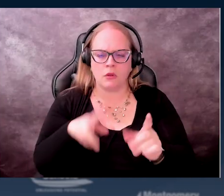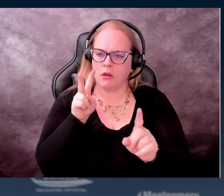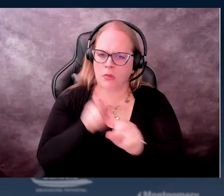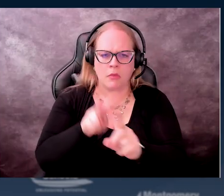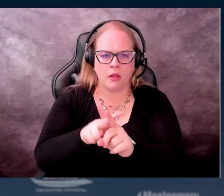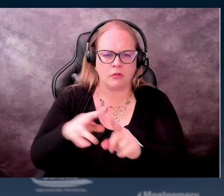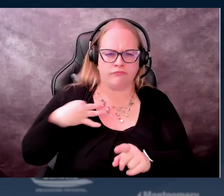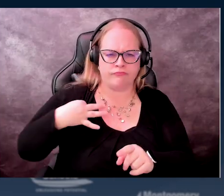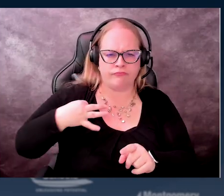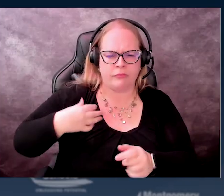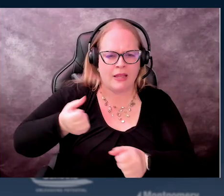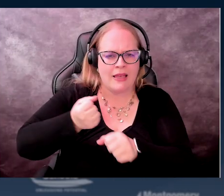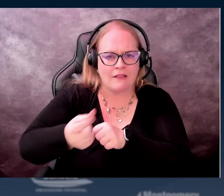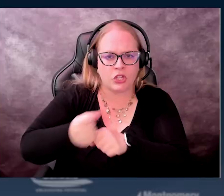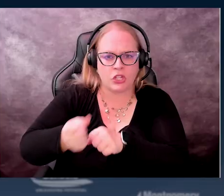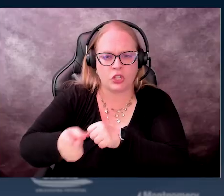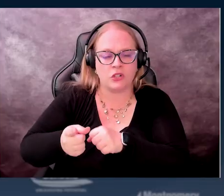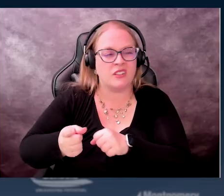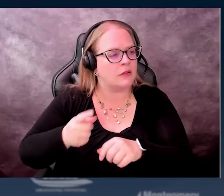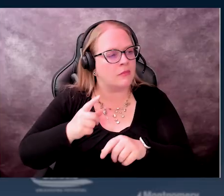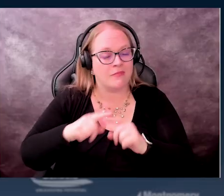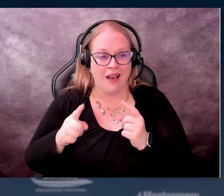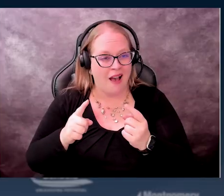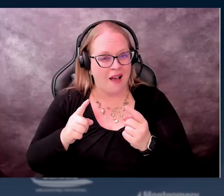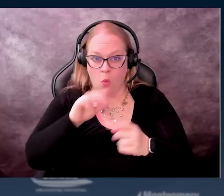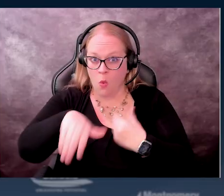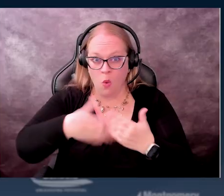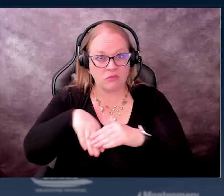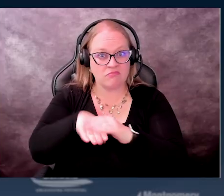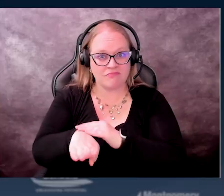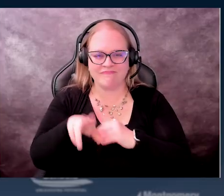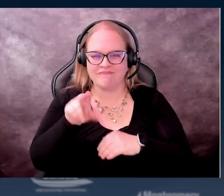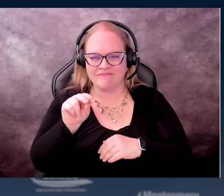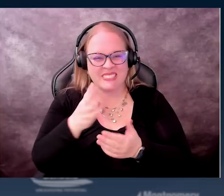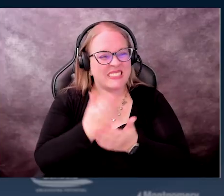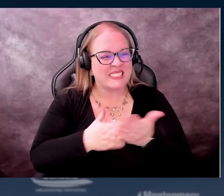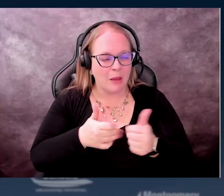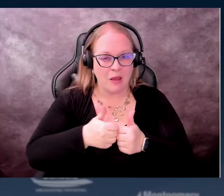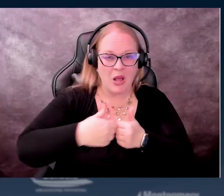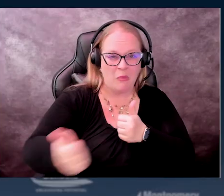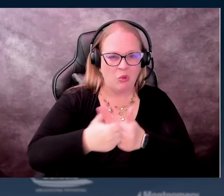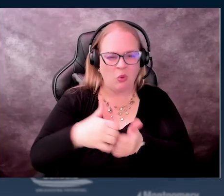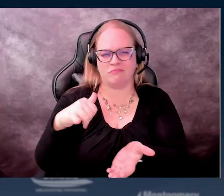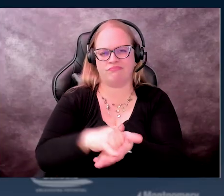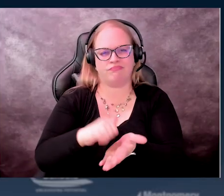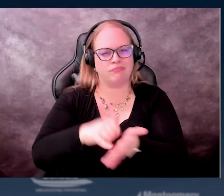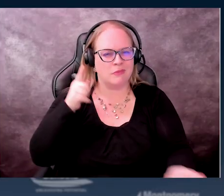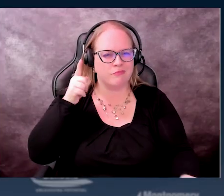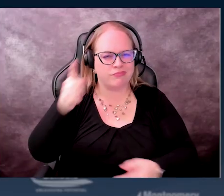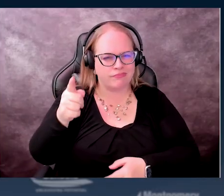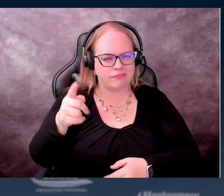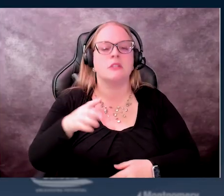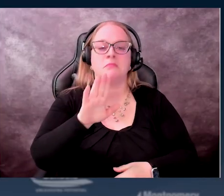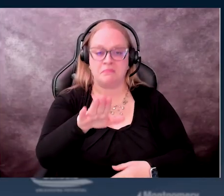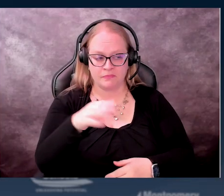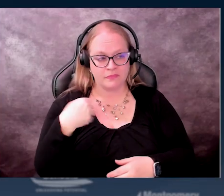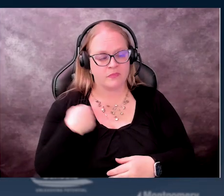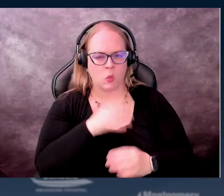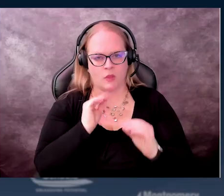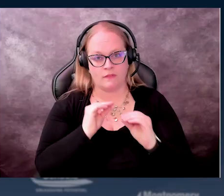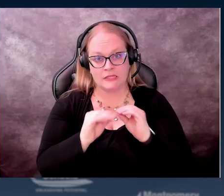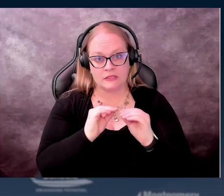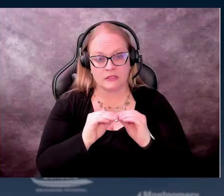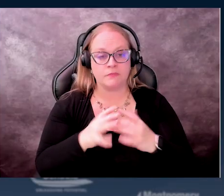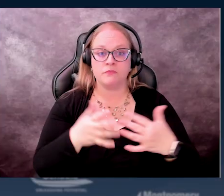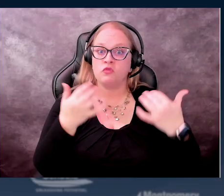or face long commutes that make participation nearly impossible. We're fixing that. The analysis that's on the table